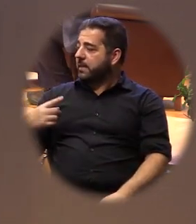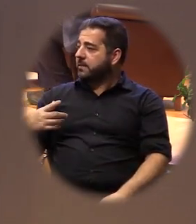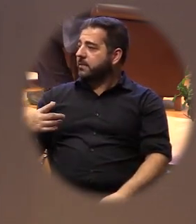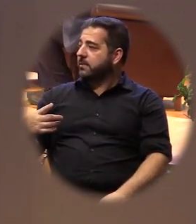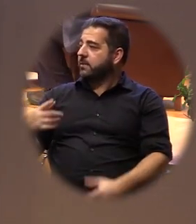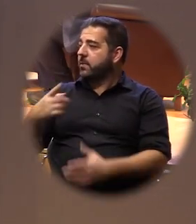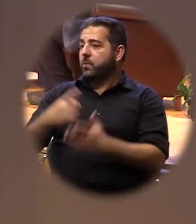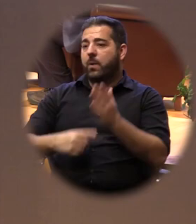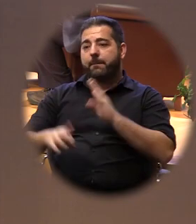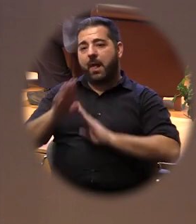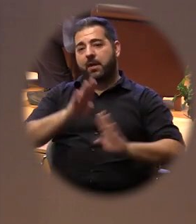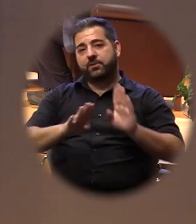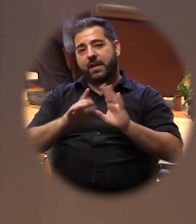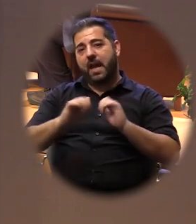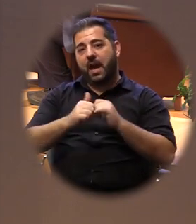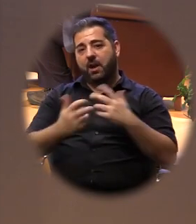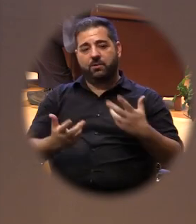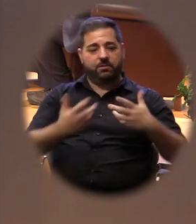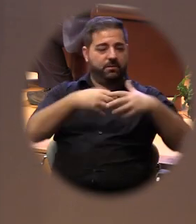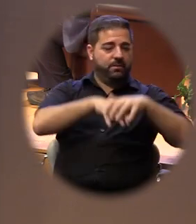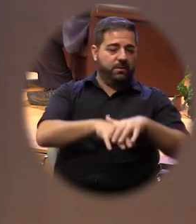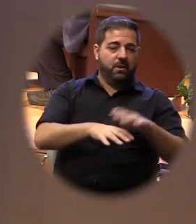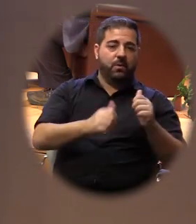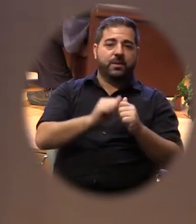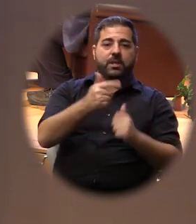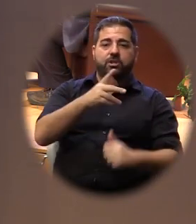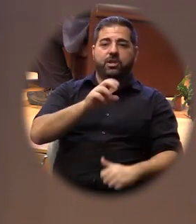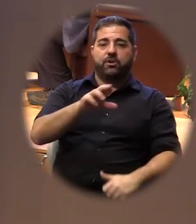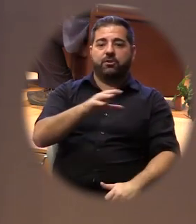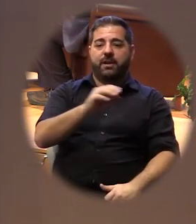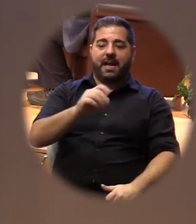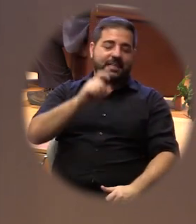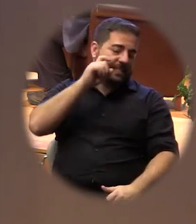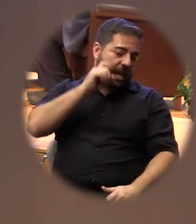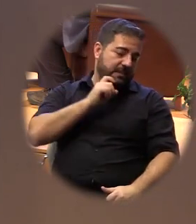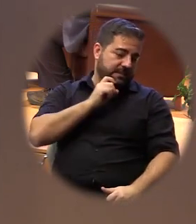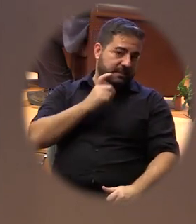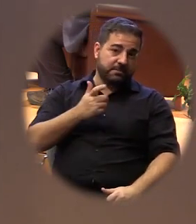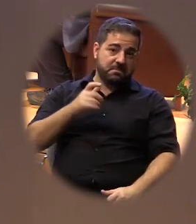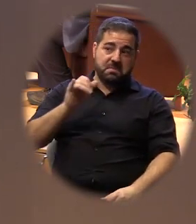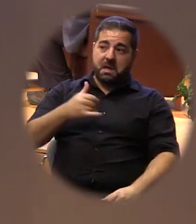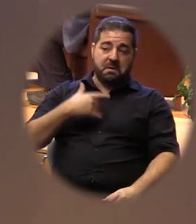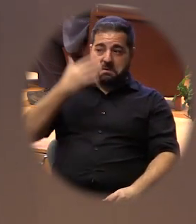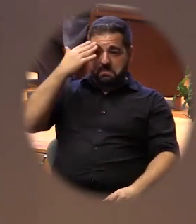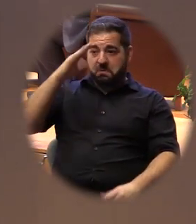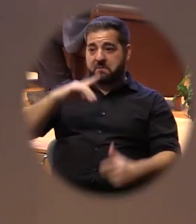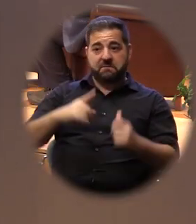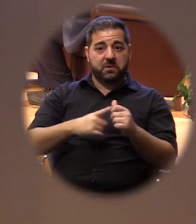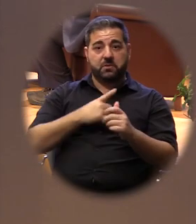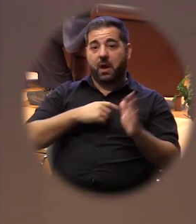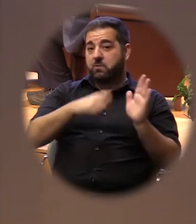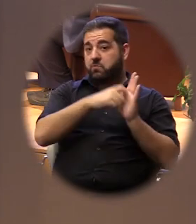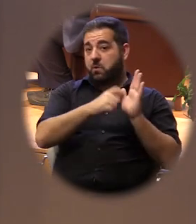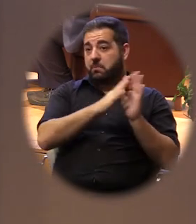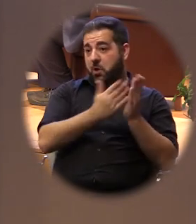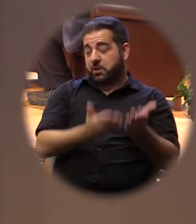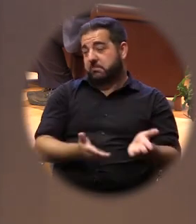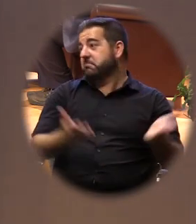what biology had to do with gender and sex. And I kind of didn't know at first, so I wrote this book.